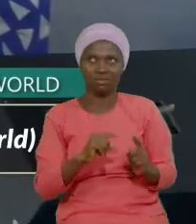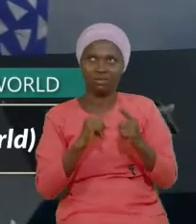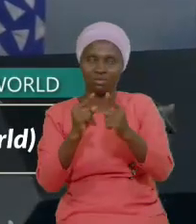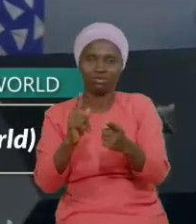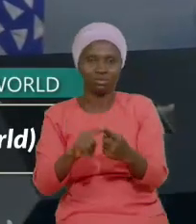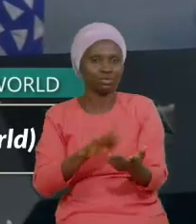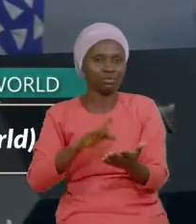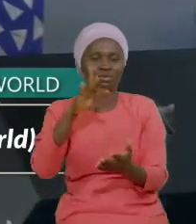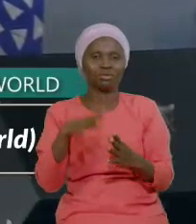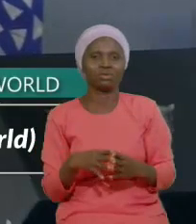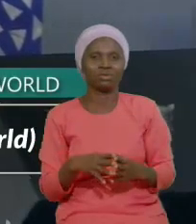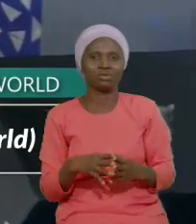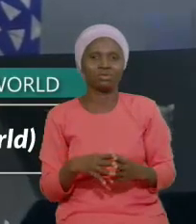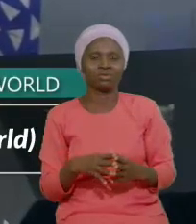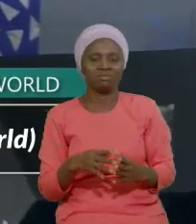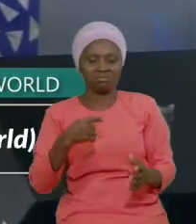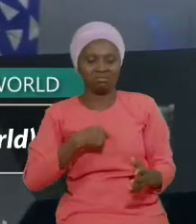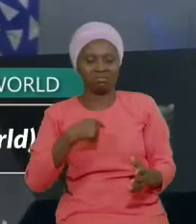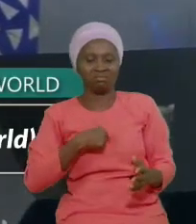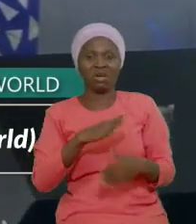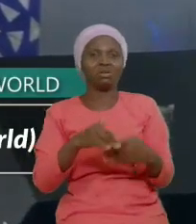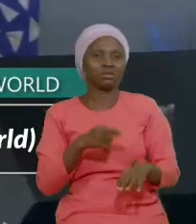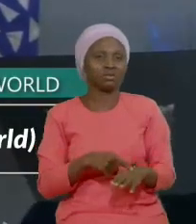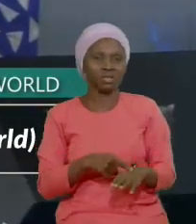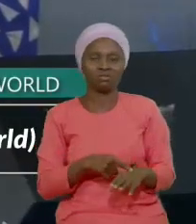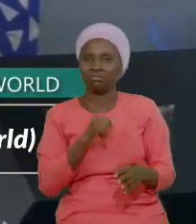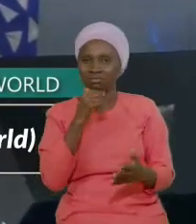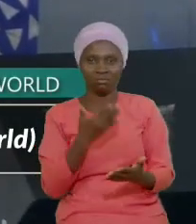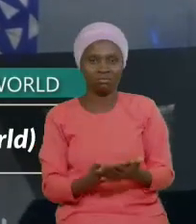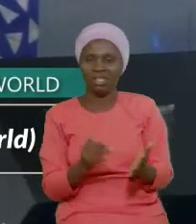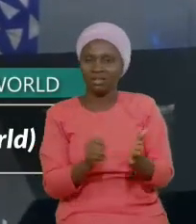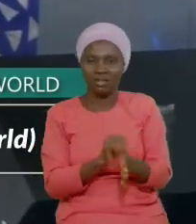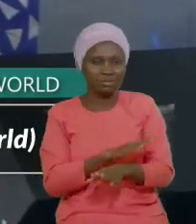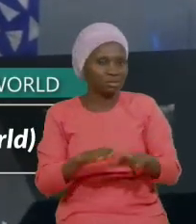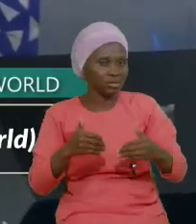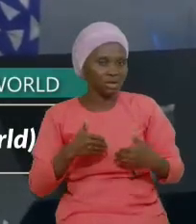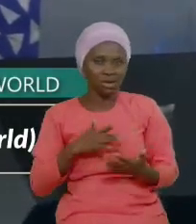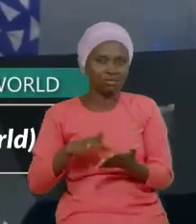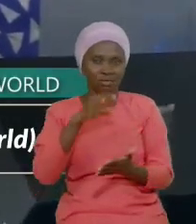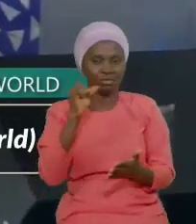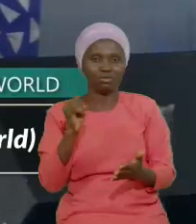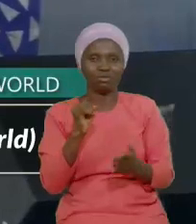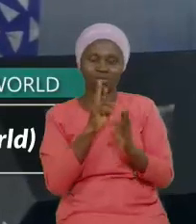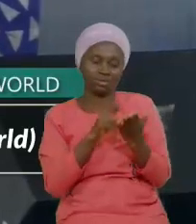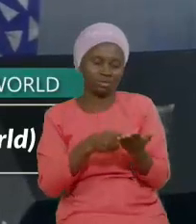Me all the time. That does not have a glorious outcome.